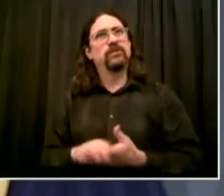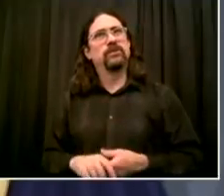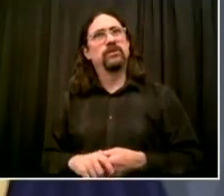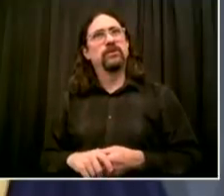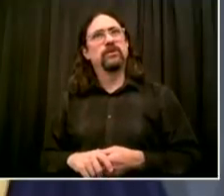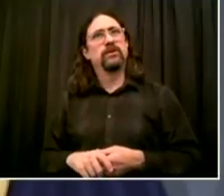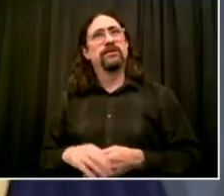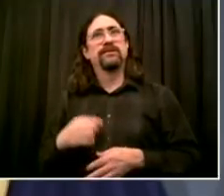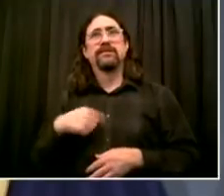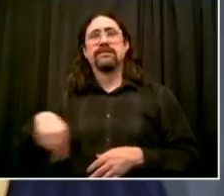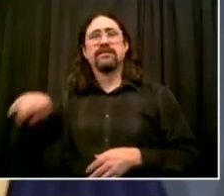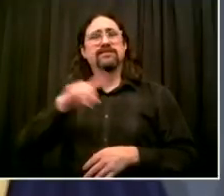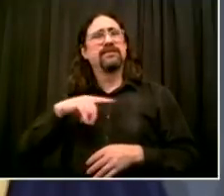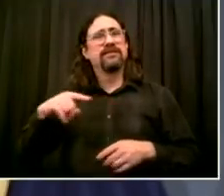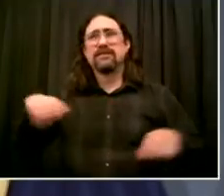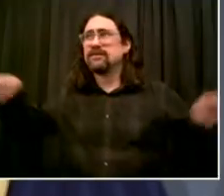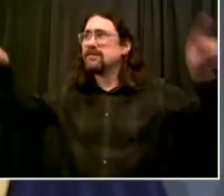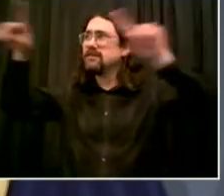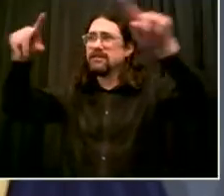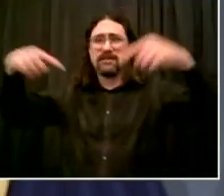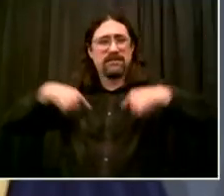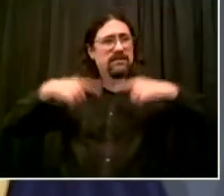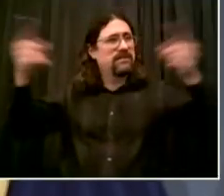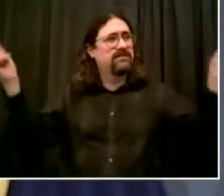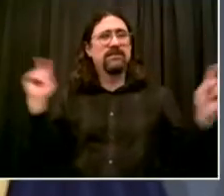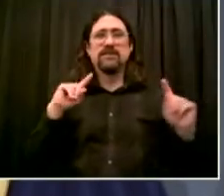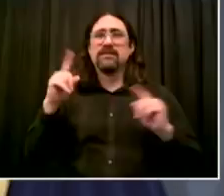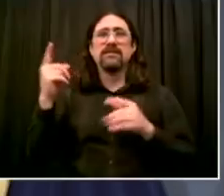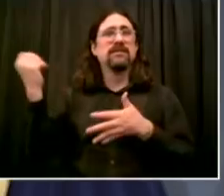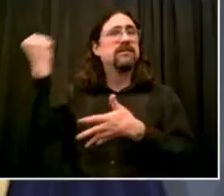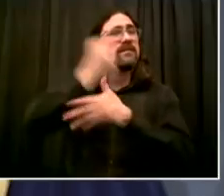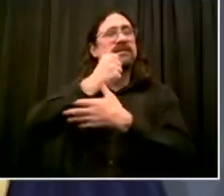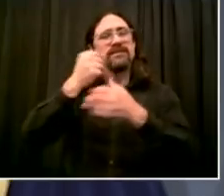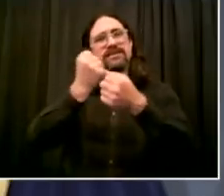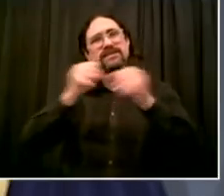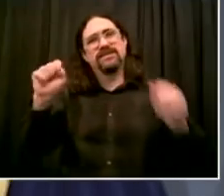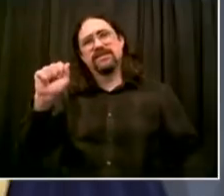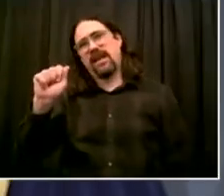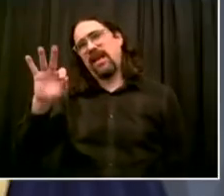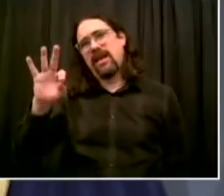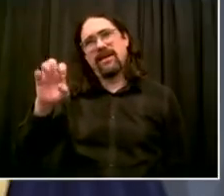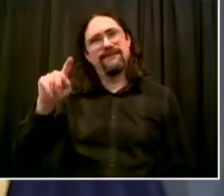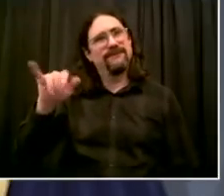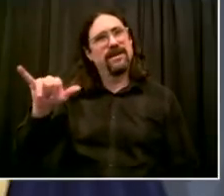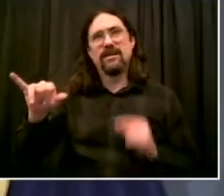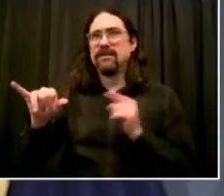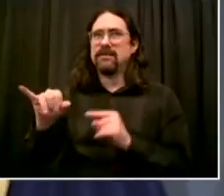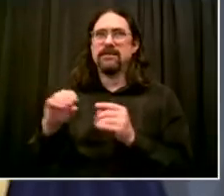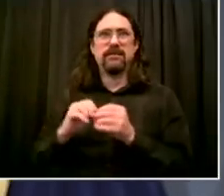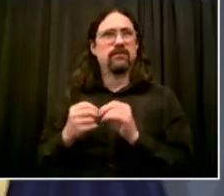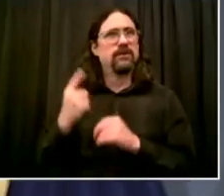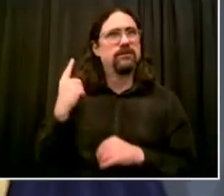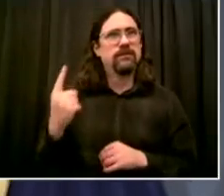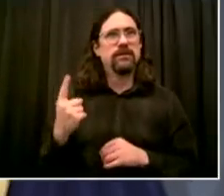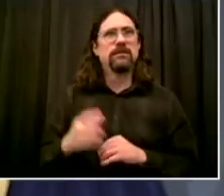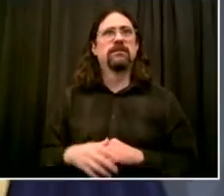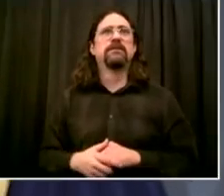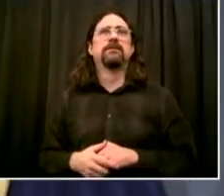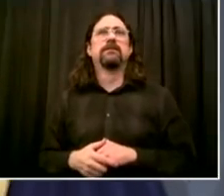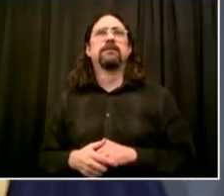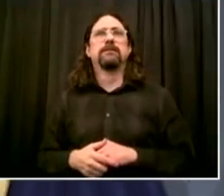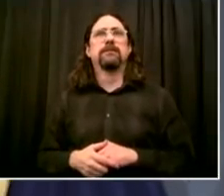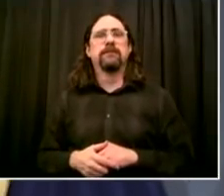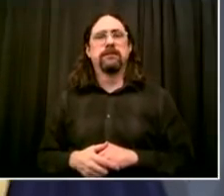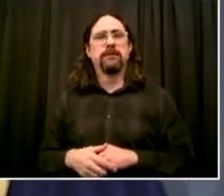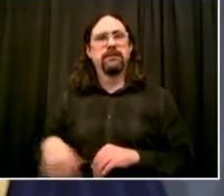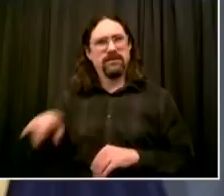can also come with a lot of transformation in terms of building relationships, hearing young people, hearing families differently and better. And that's the direction